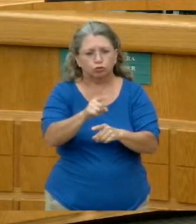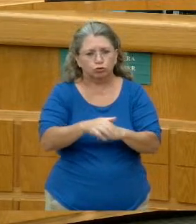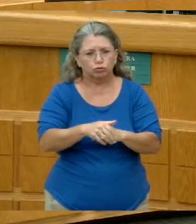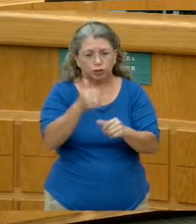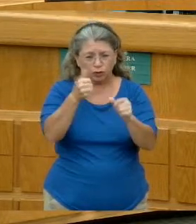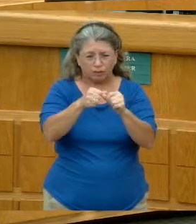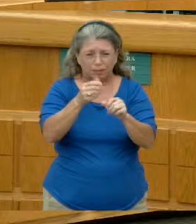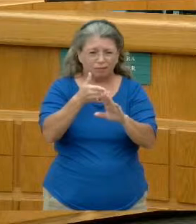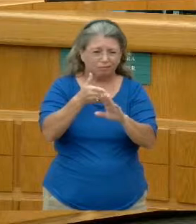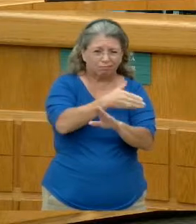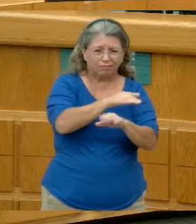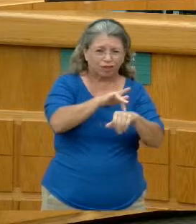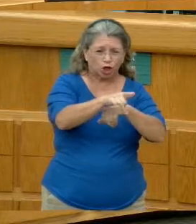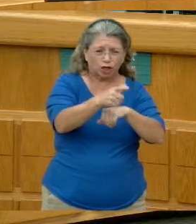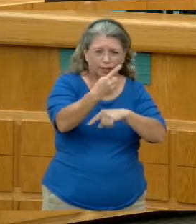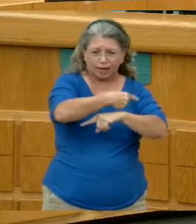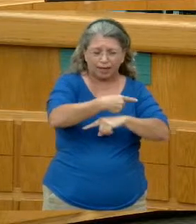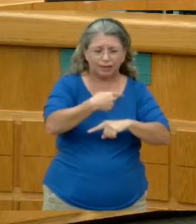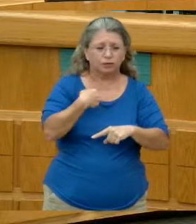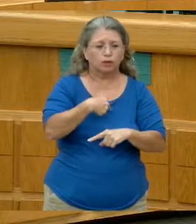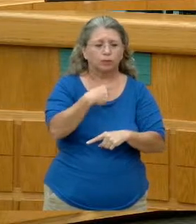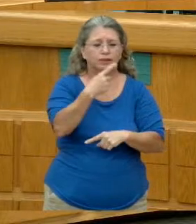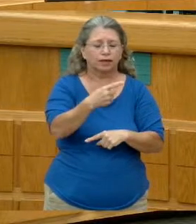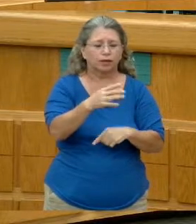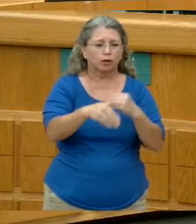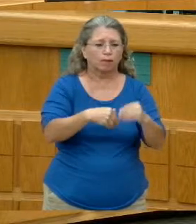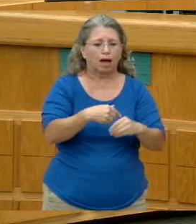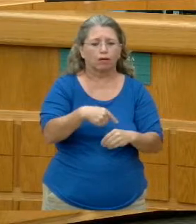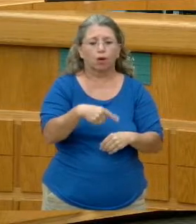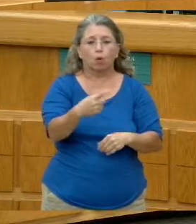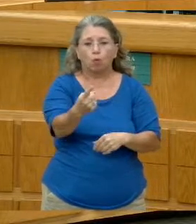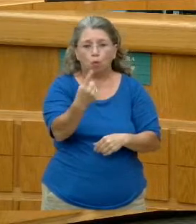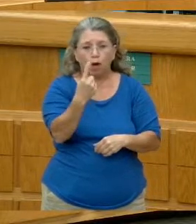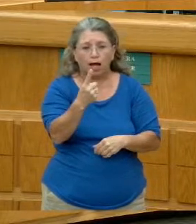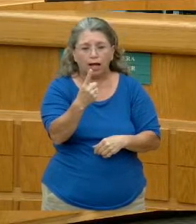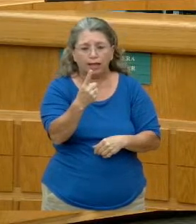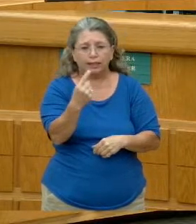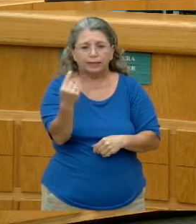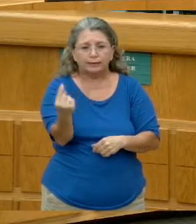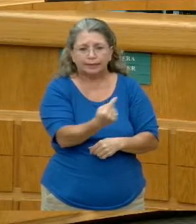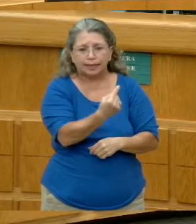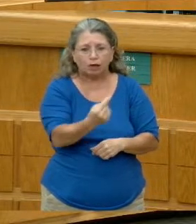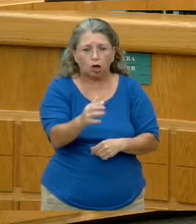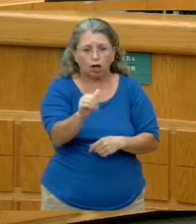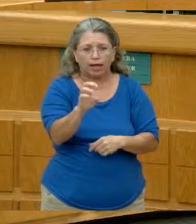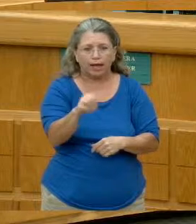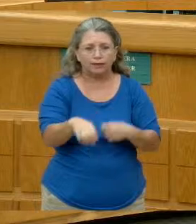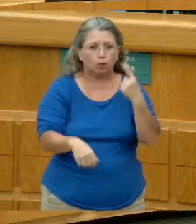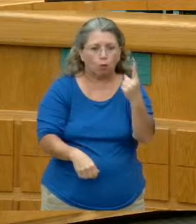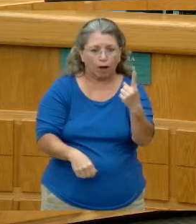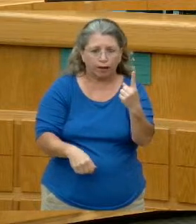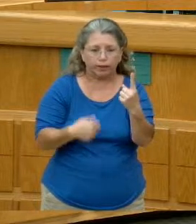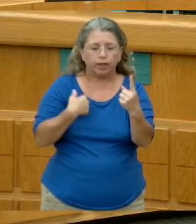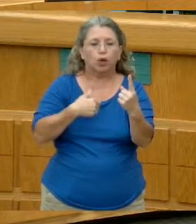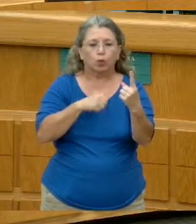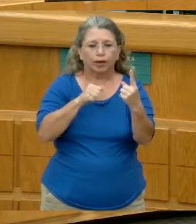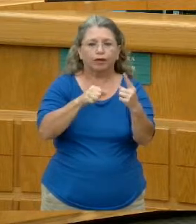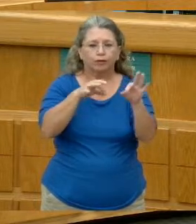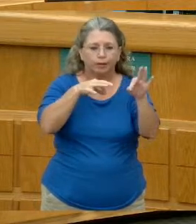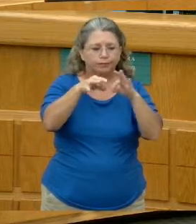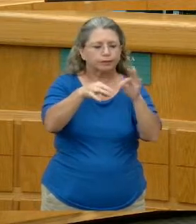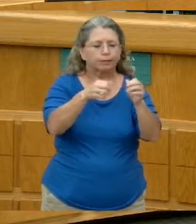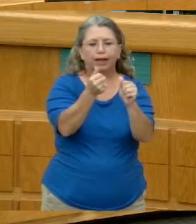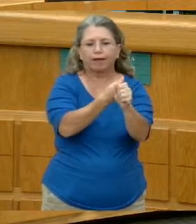the pandemic, we would be up here, we would tell you about one single case. We would literally go into the best detail because